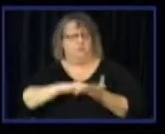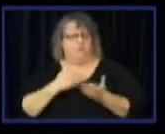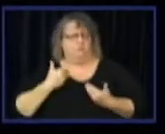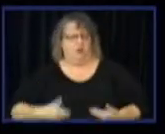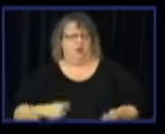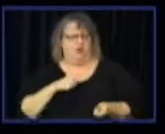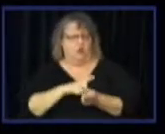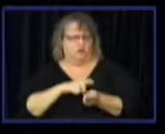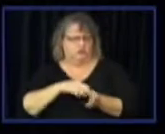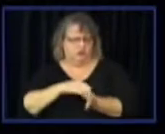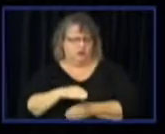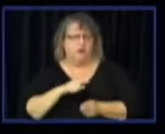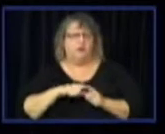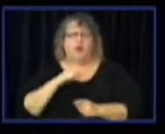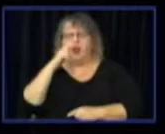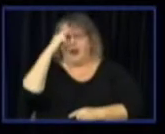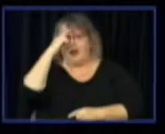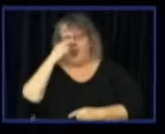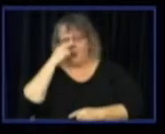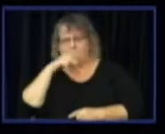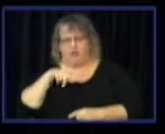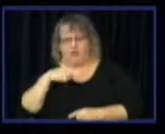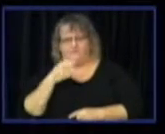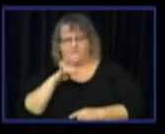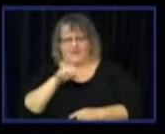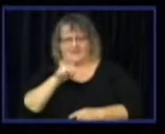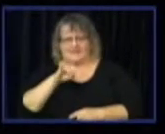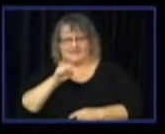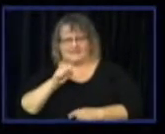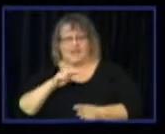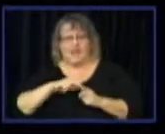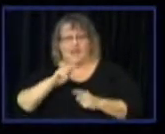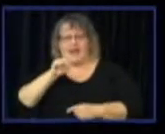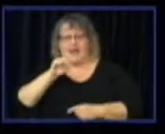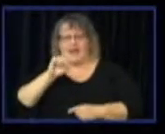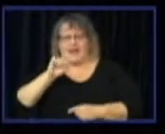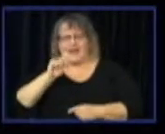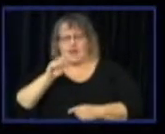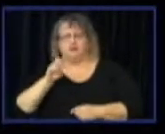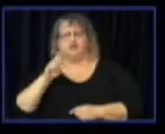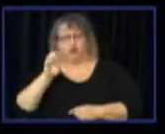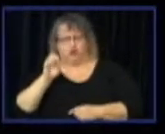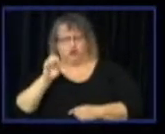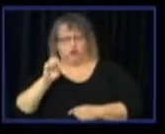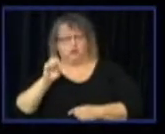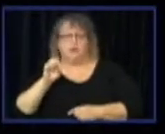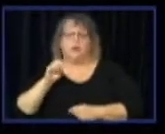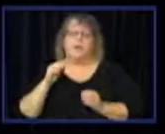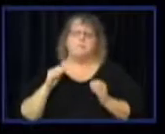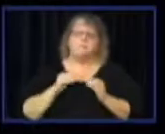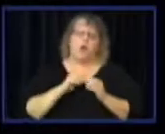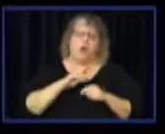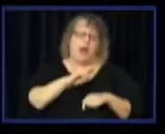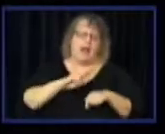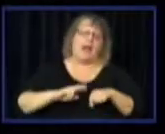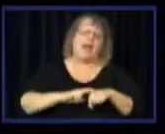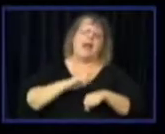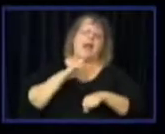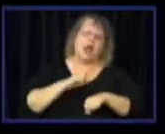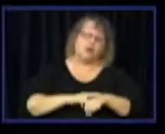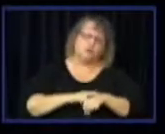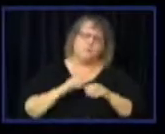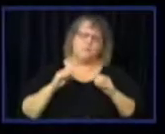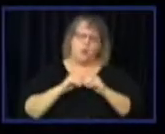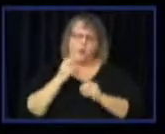is. It comes from the Latin root physis, which means nature, so we're considered to be a little bit more natural and